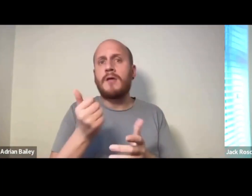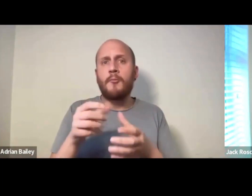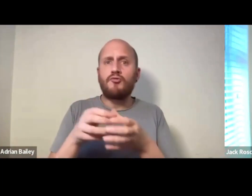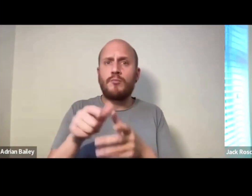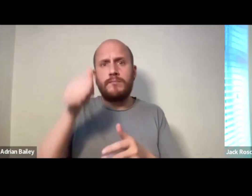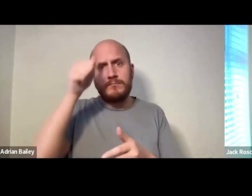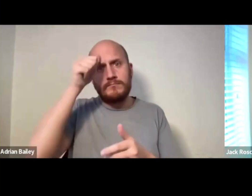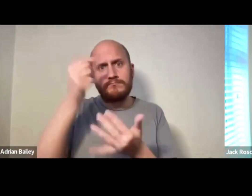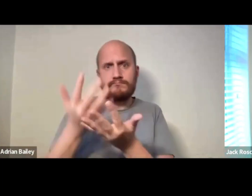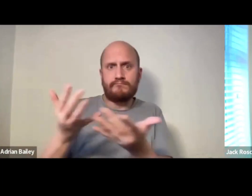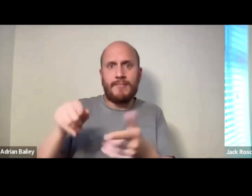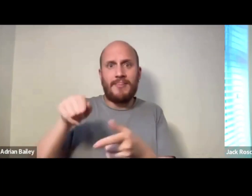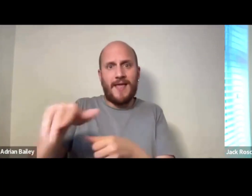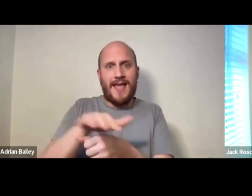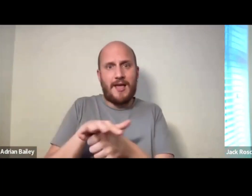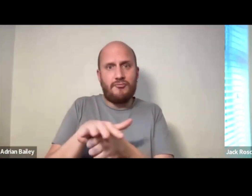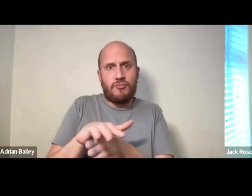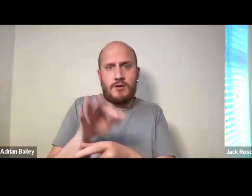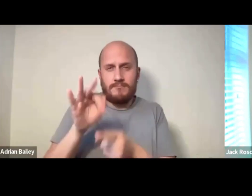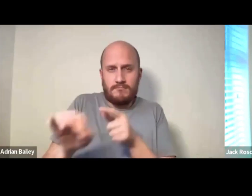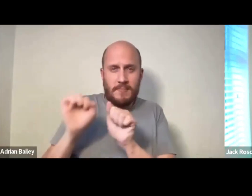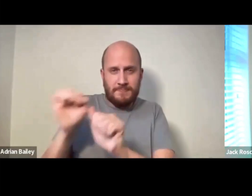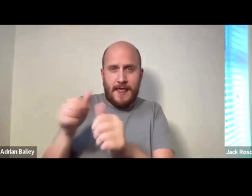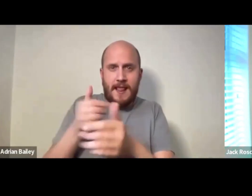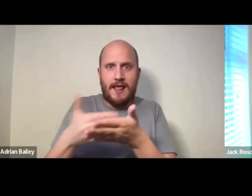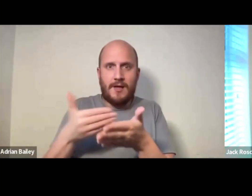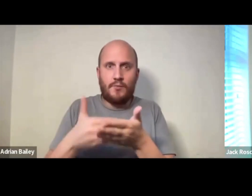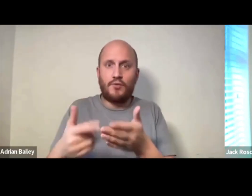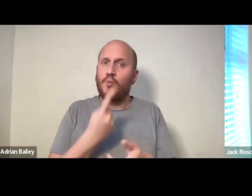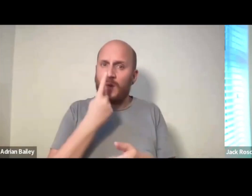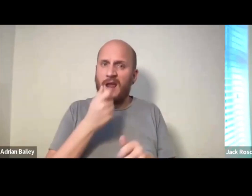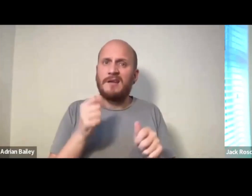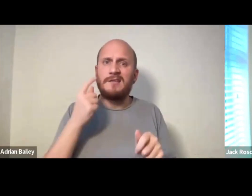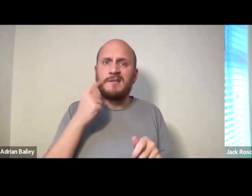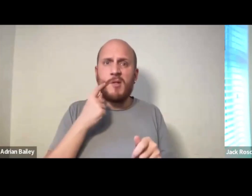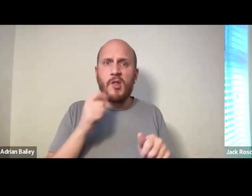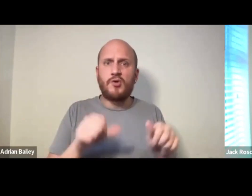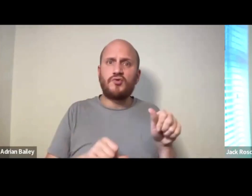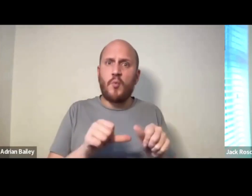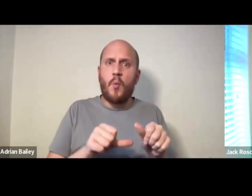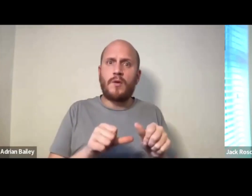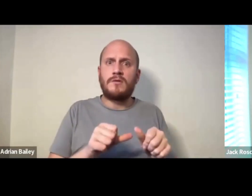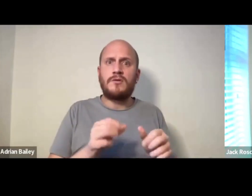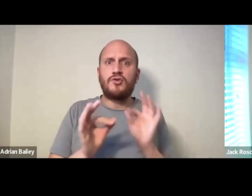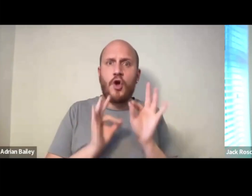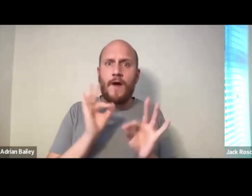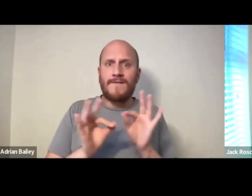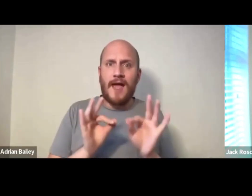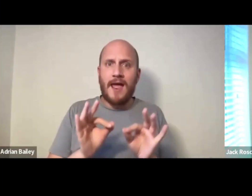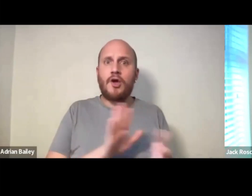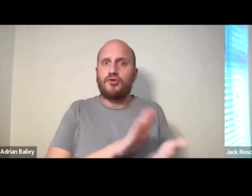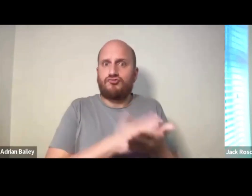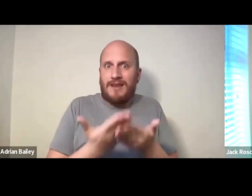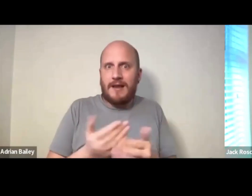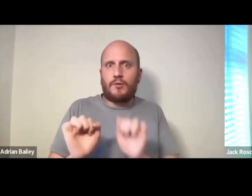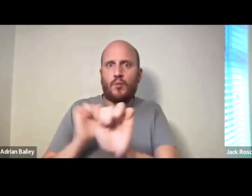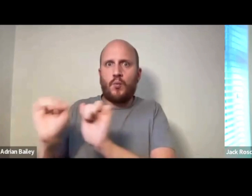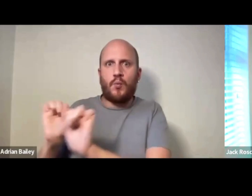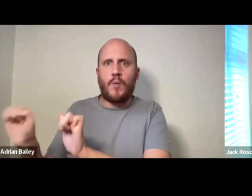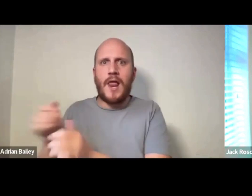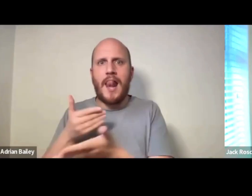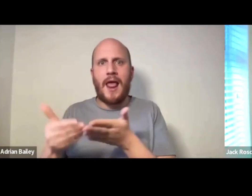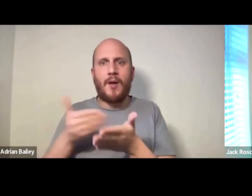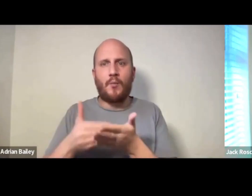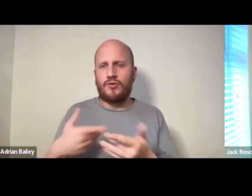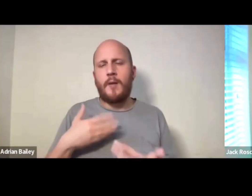and specific languages, maybe a really simple short survey that could be translated into those languages could be useful. I'm sure that's something you've thought